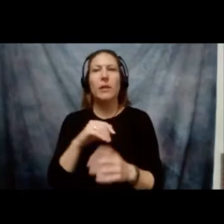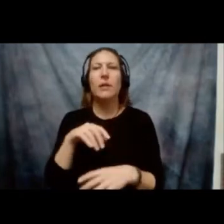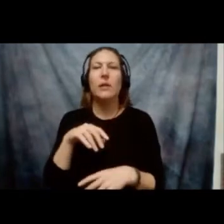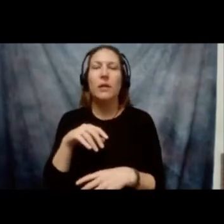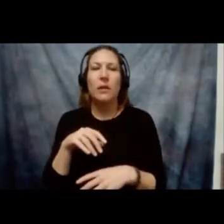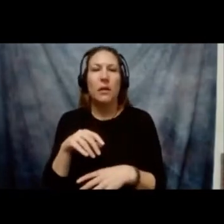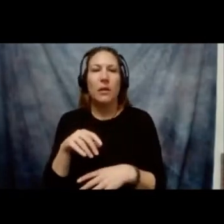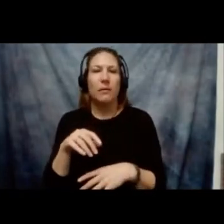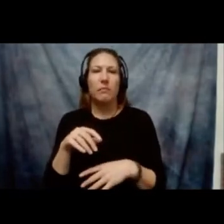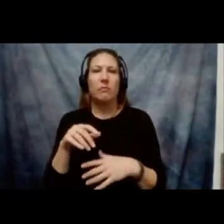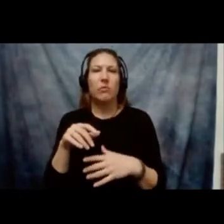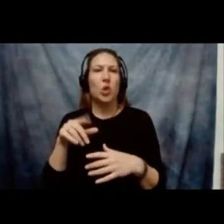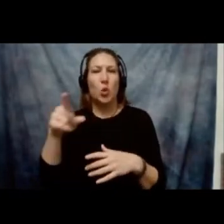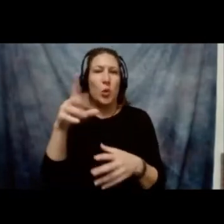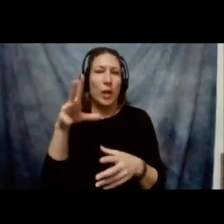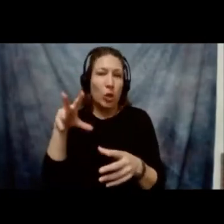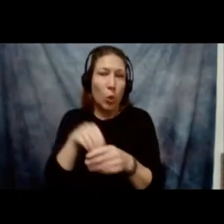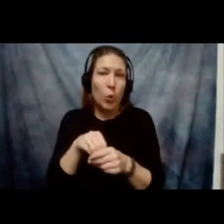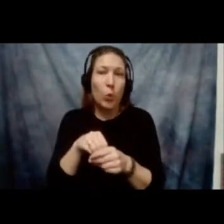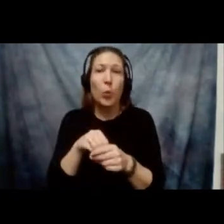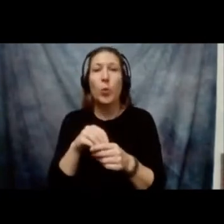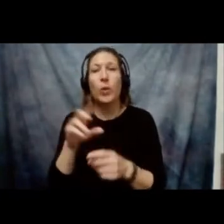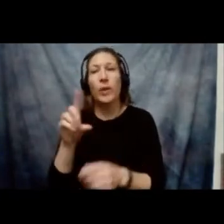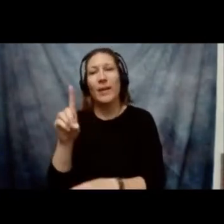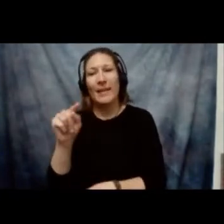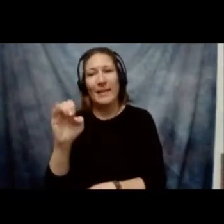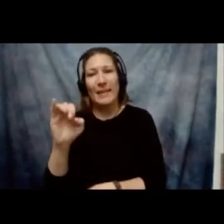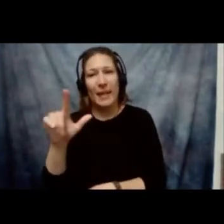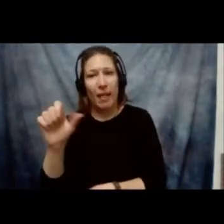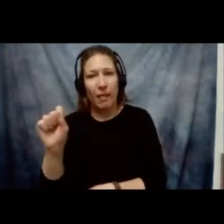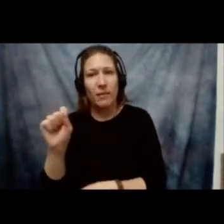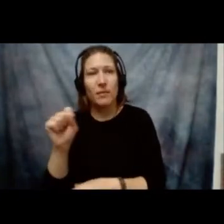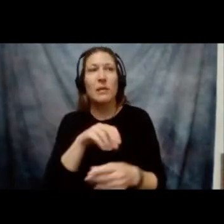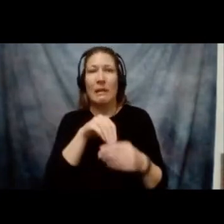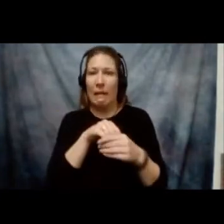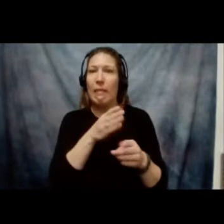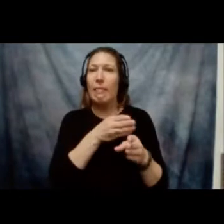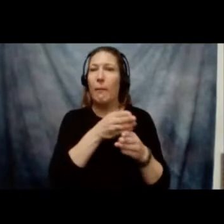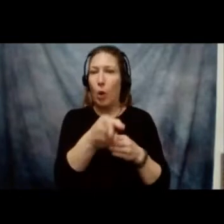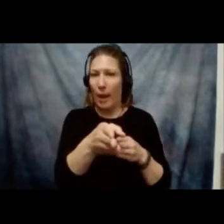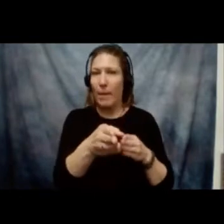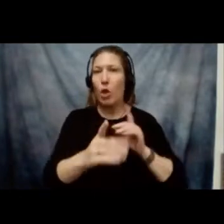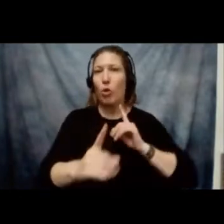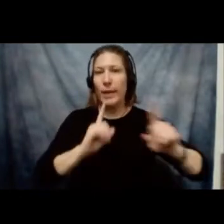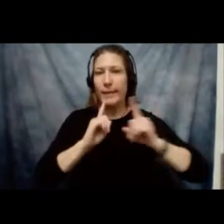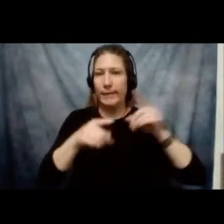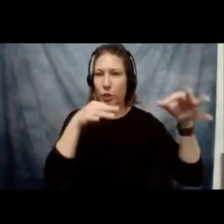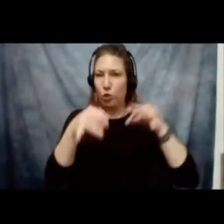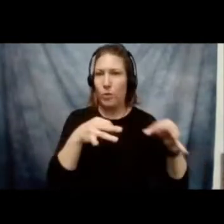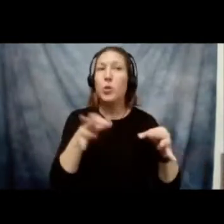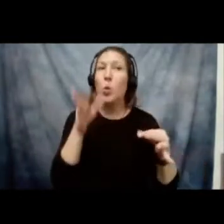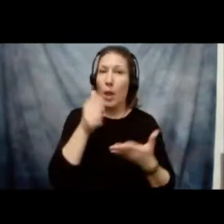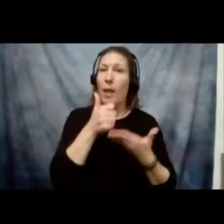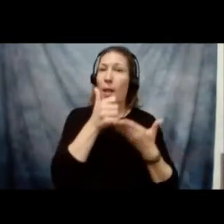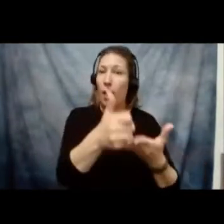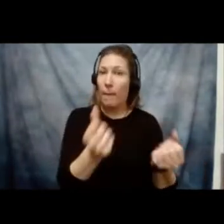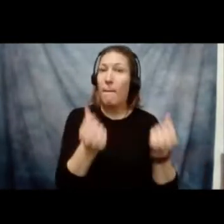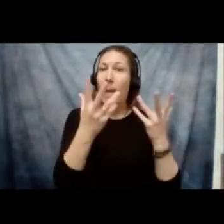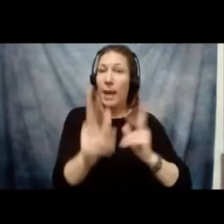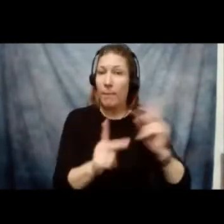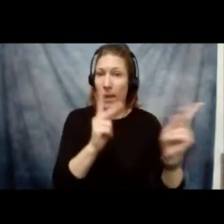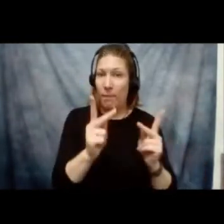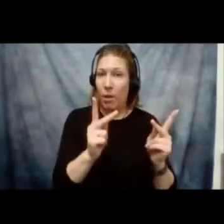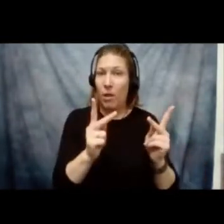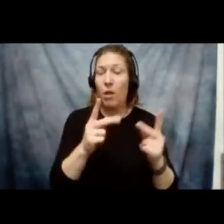into the main narration. And again, I think that helps everybody. And or provide an optional audio